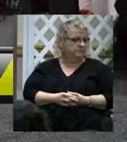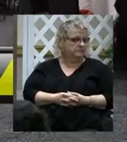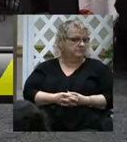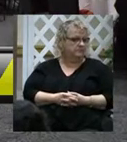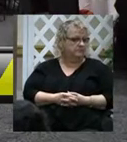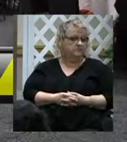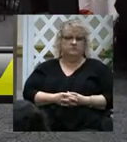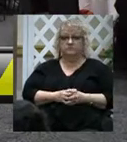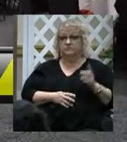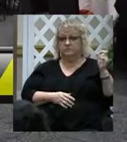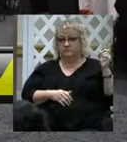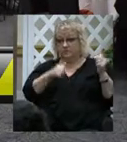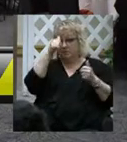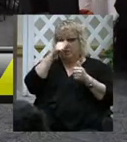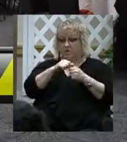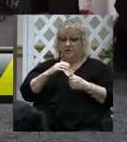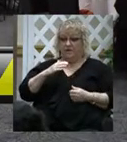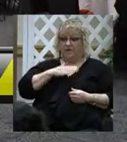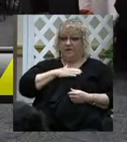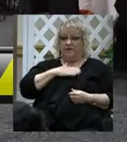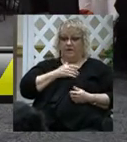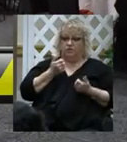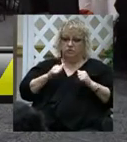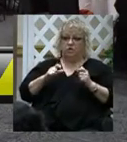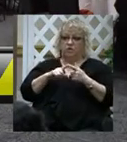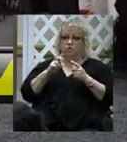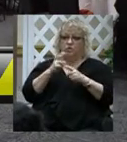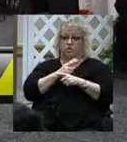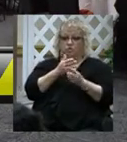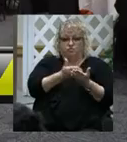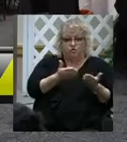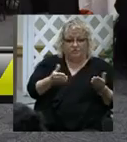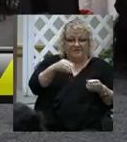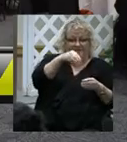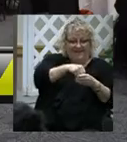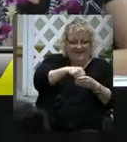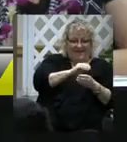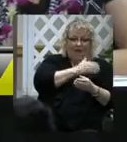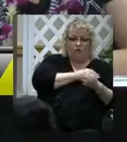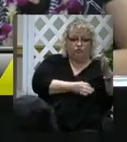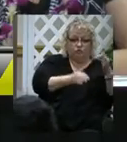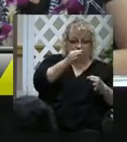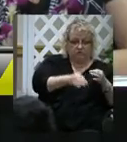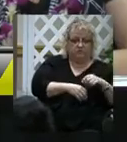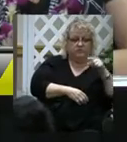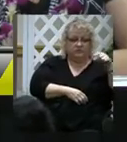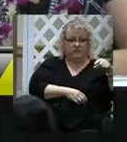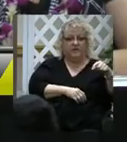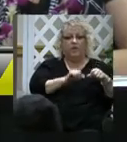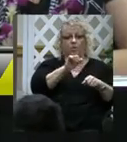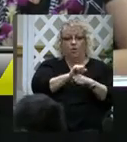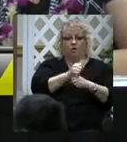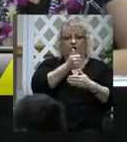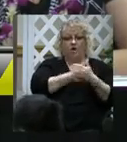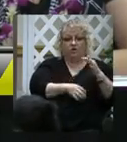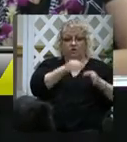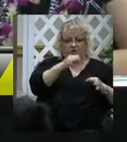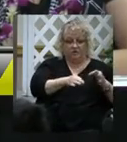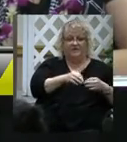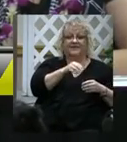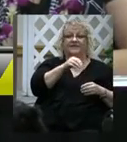In our case, remember, we try to use the resources that we have in the judiciary. Once they are employees and they have been employees